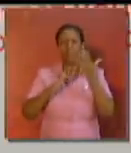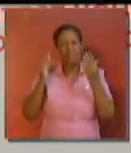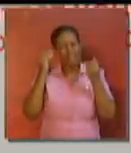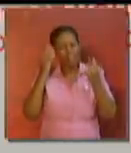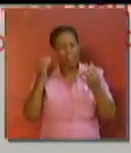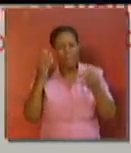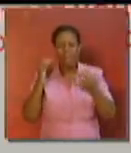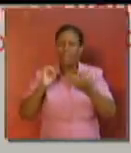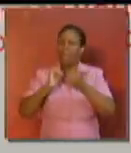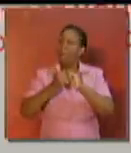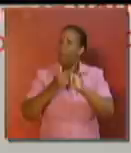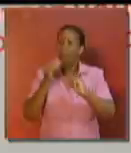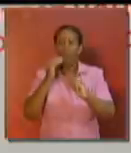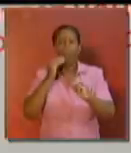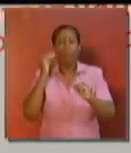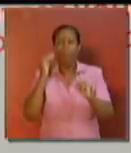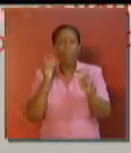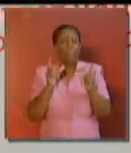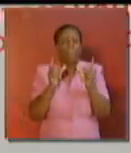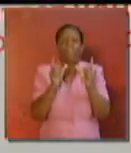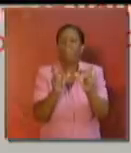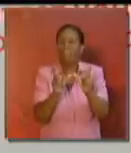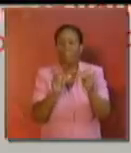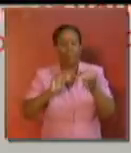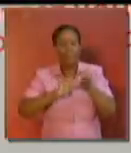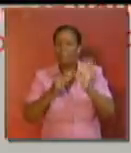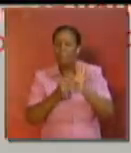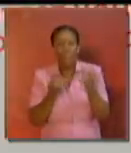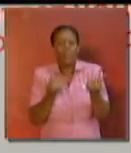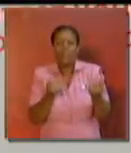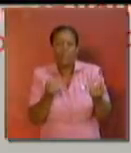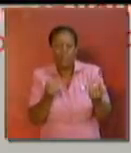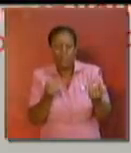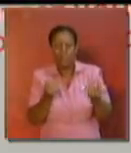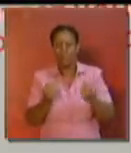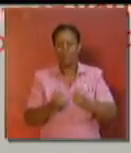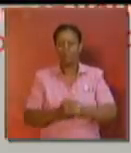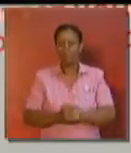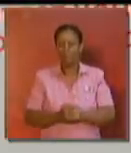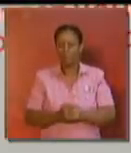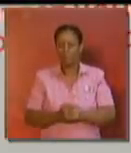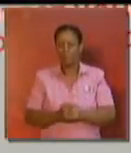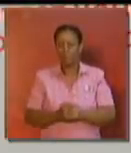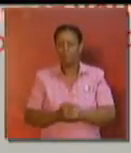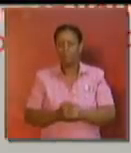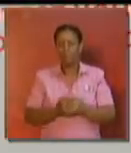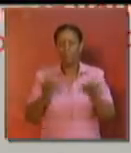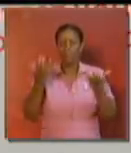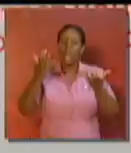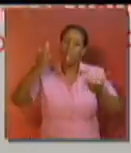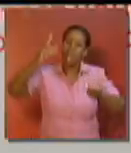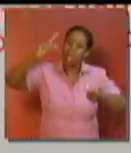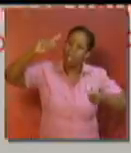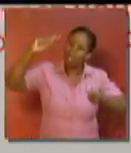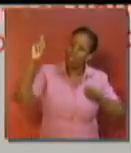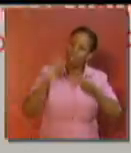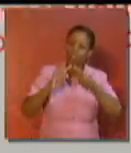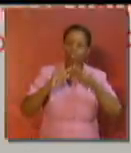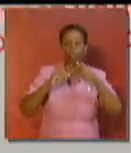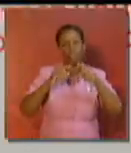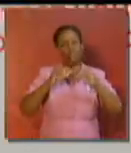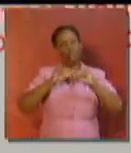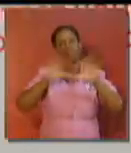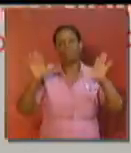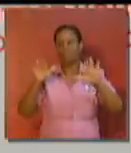home self-quarantine so that we can reduce the risk of even transmission within the household and within